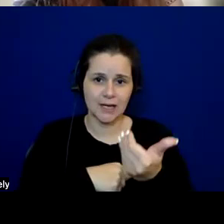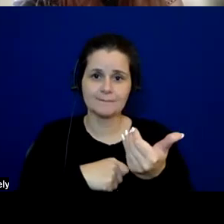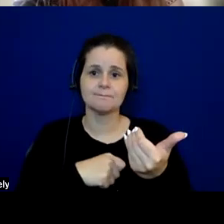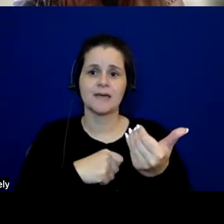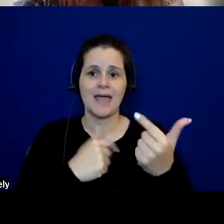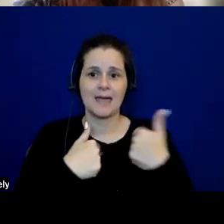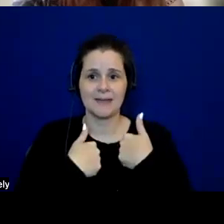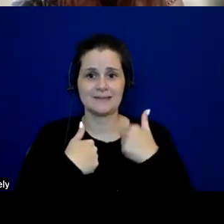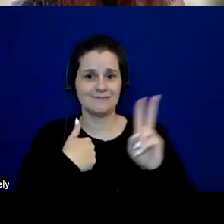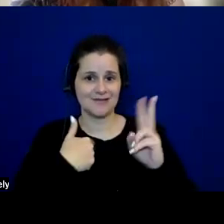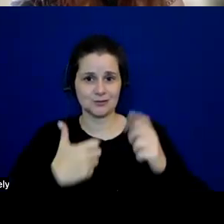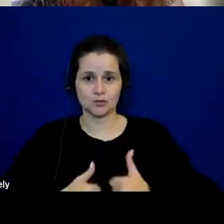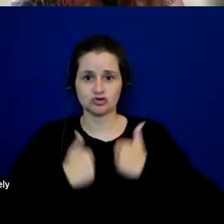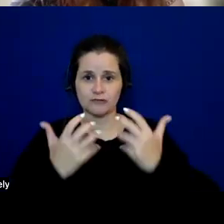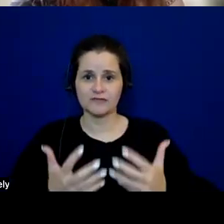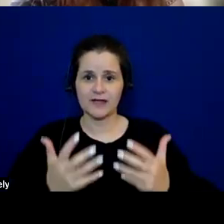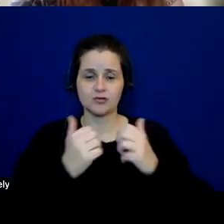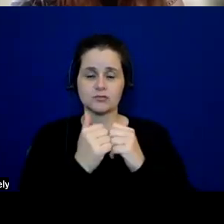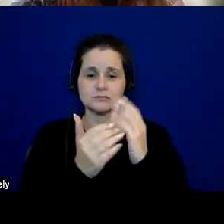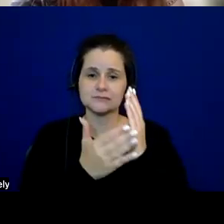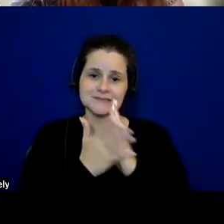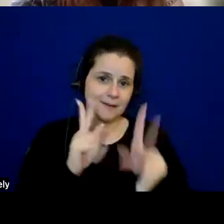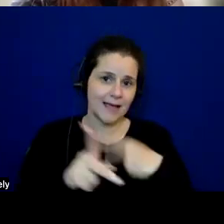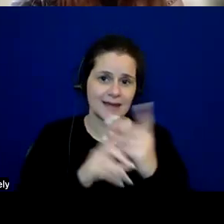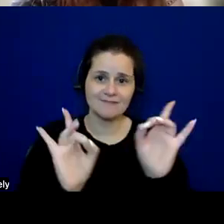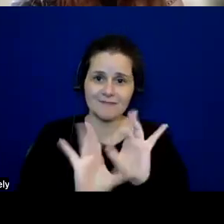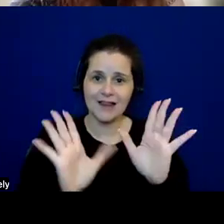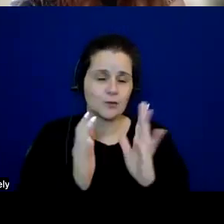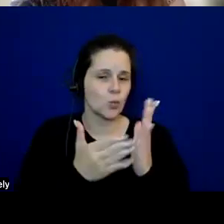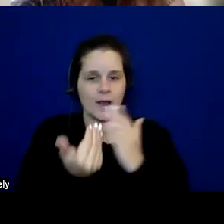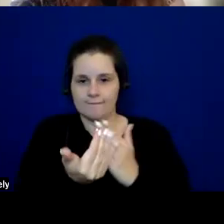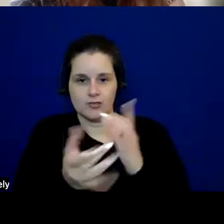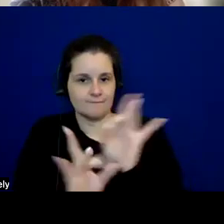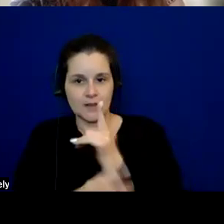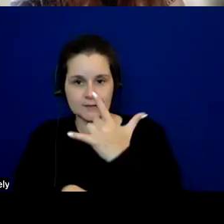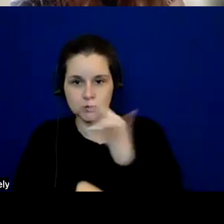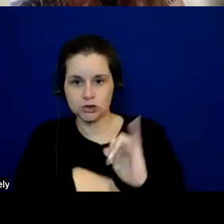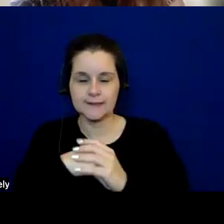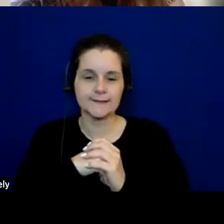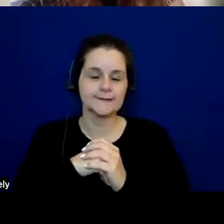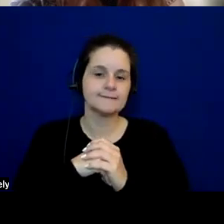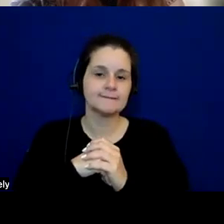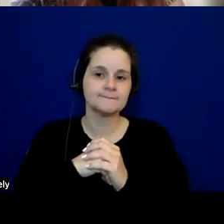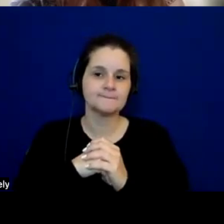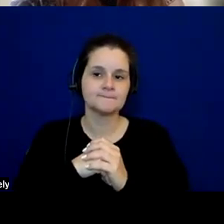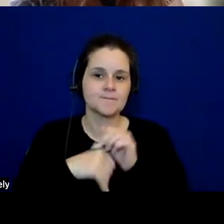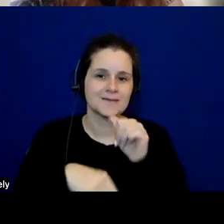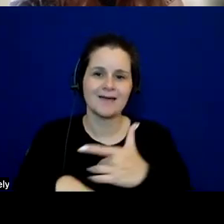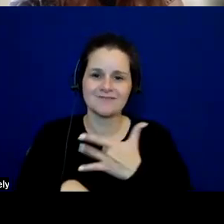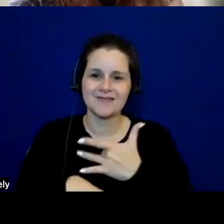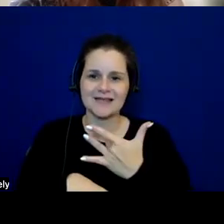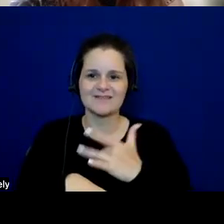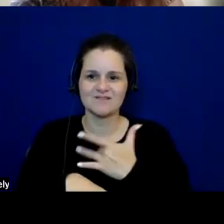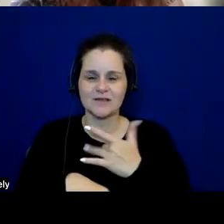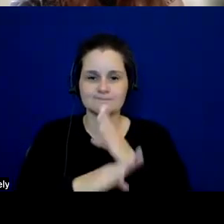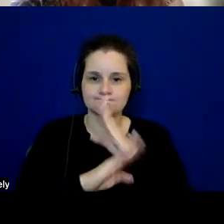the victim or survivor of some type of violence, whatever that looks like, that not feeling